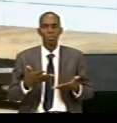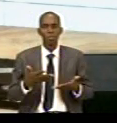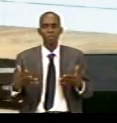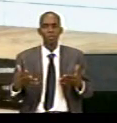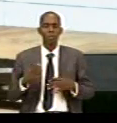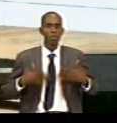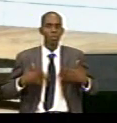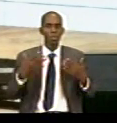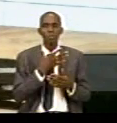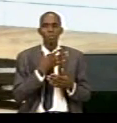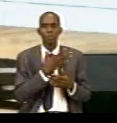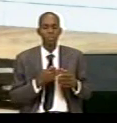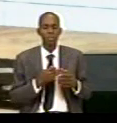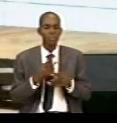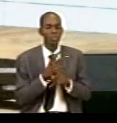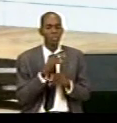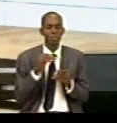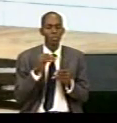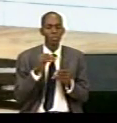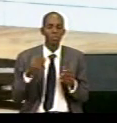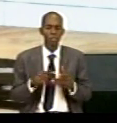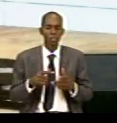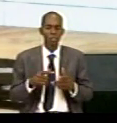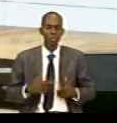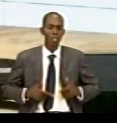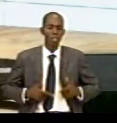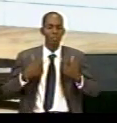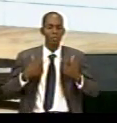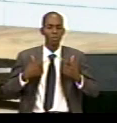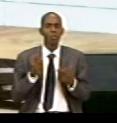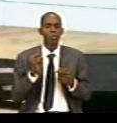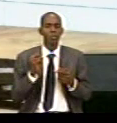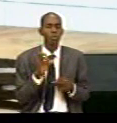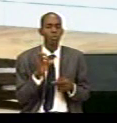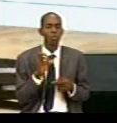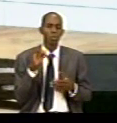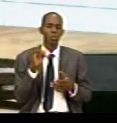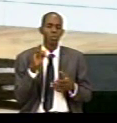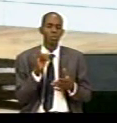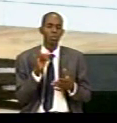and the cares of this life,